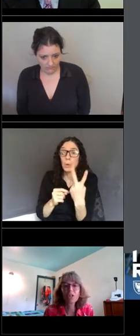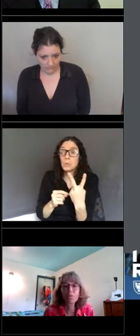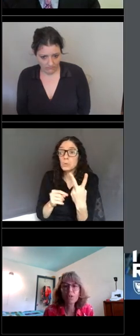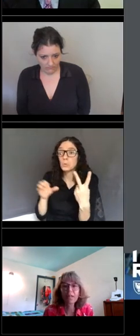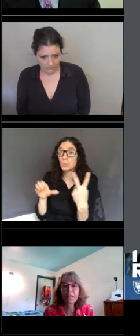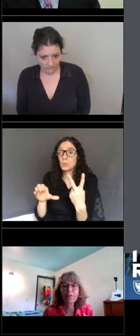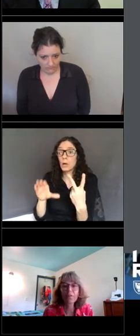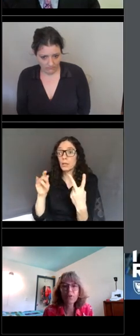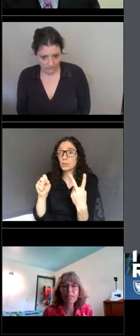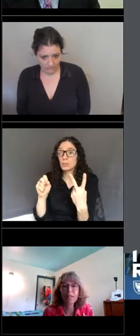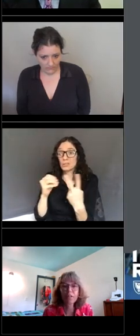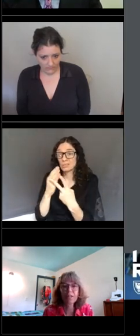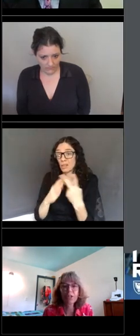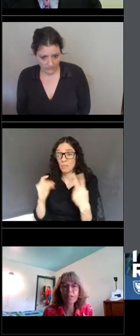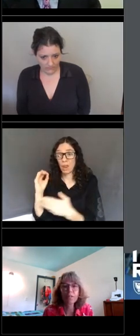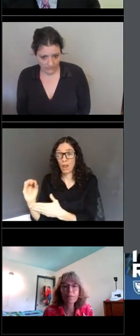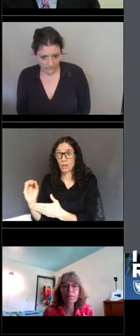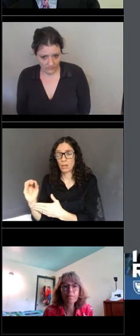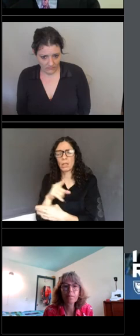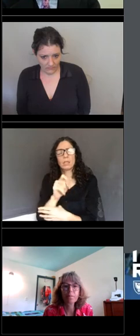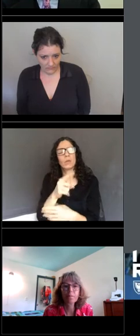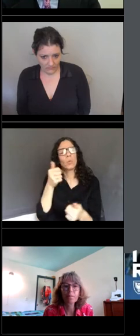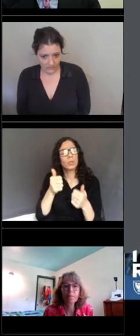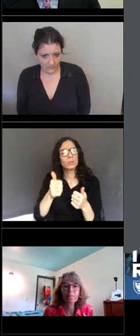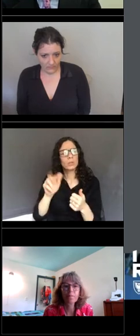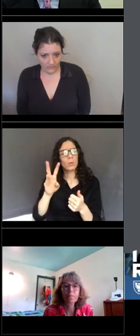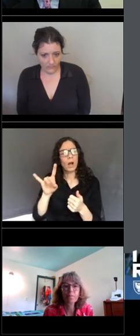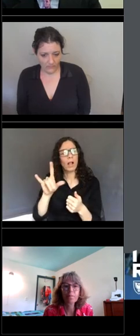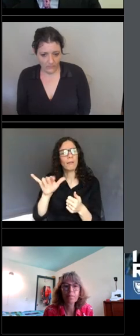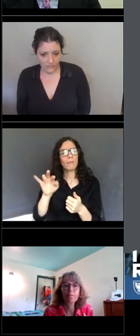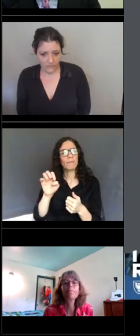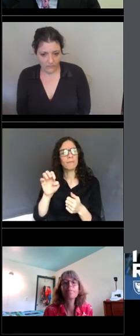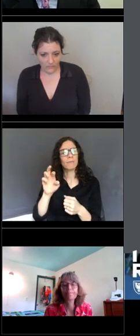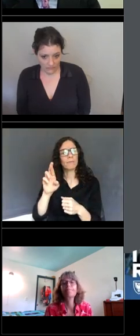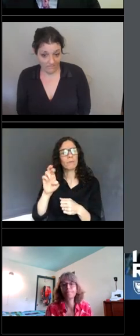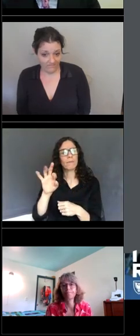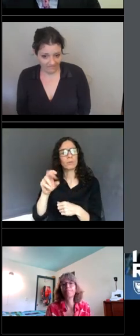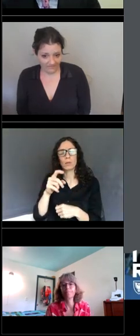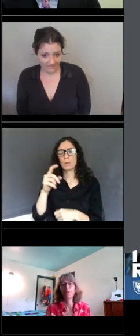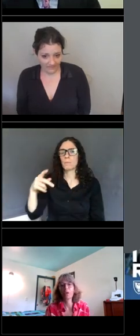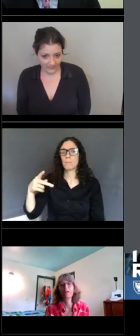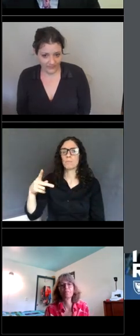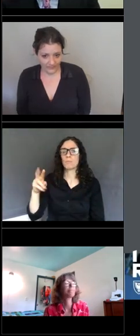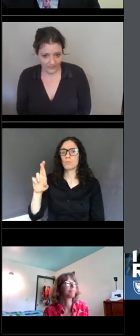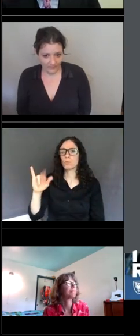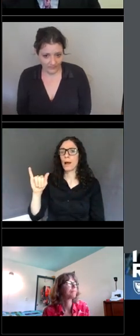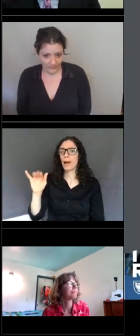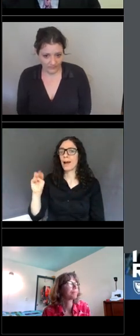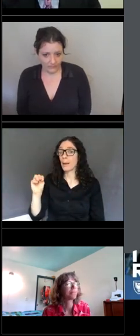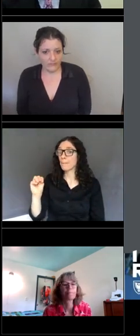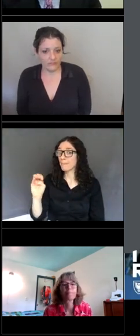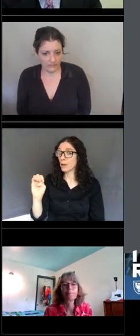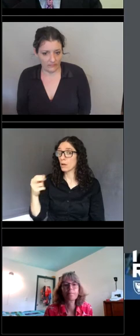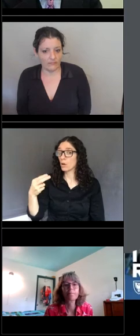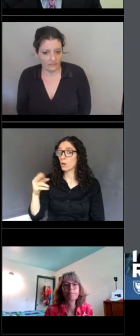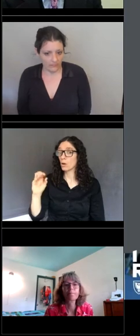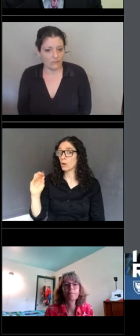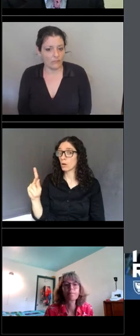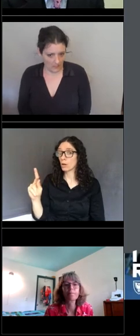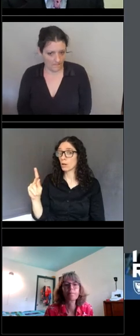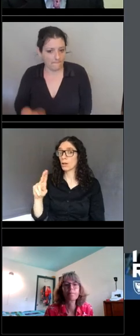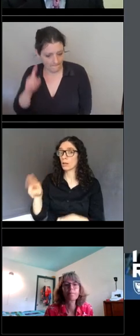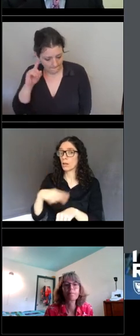I'm sorry, which wildlife refuge was that you mentioned? Prime Hook National Wildlife Refuge. So